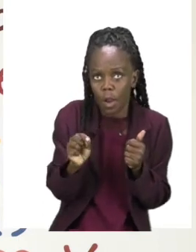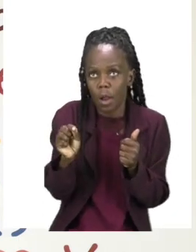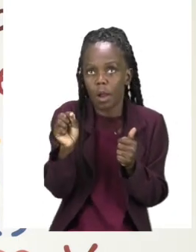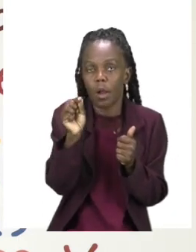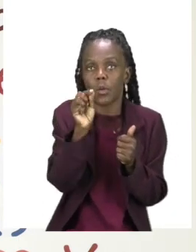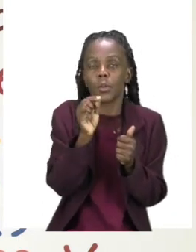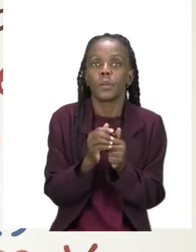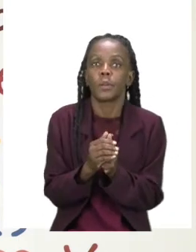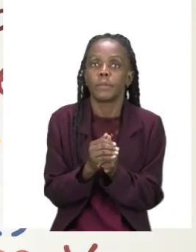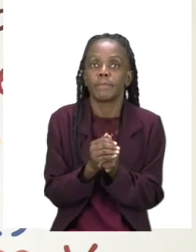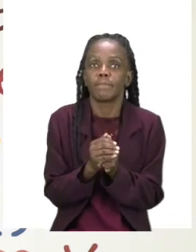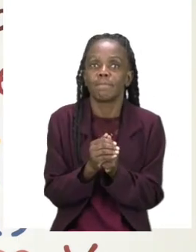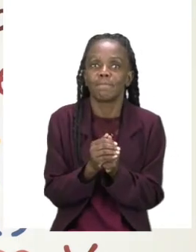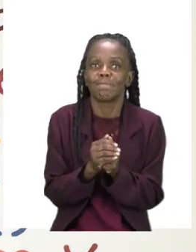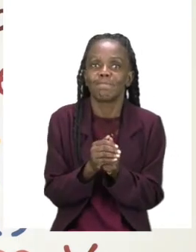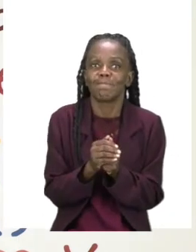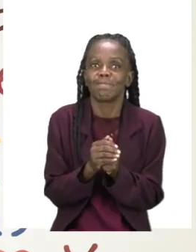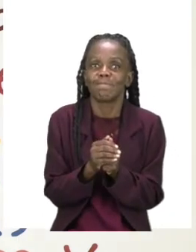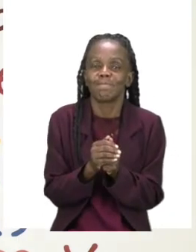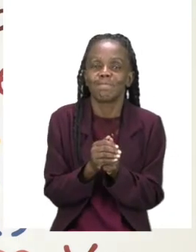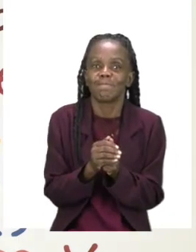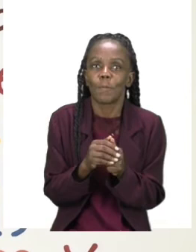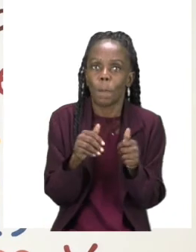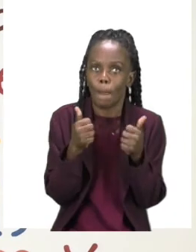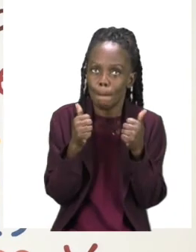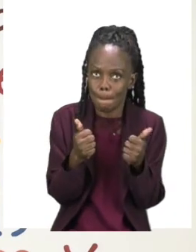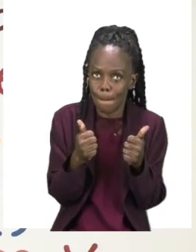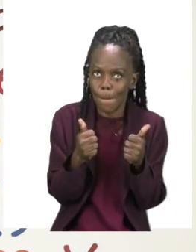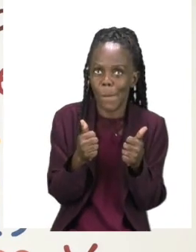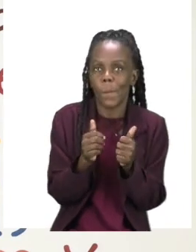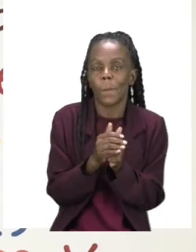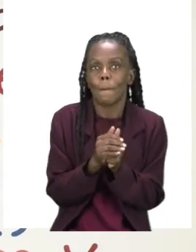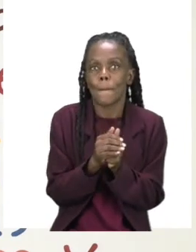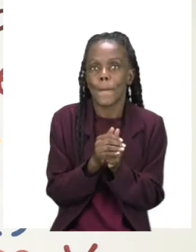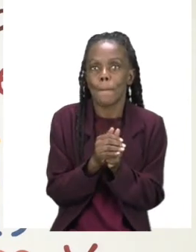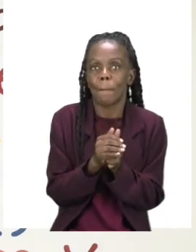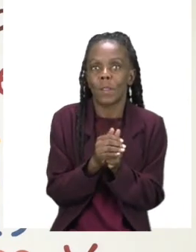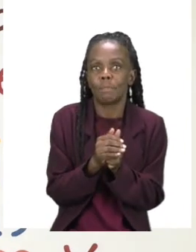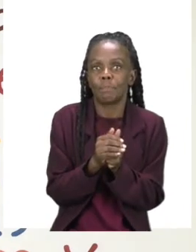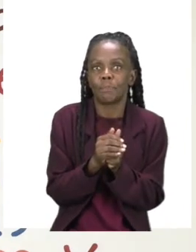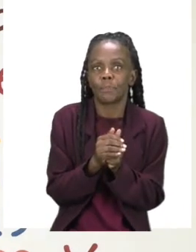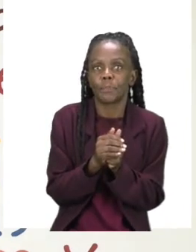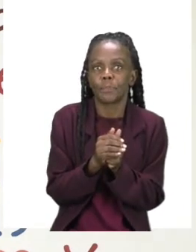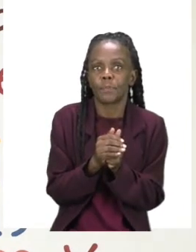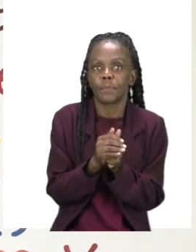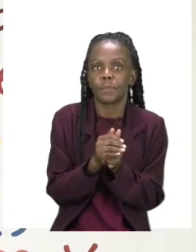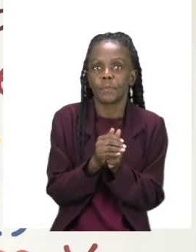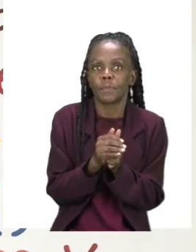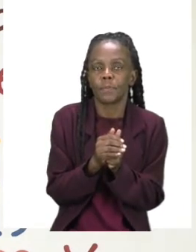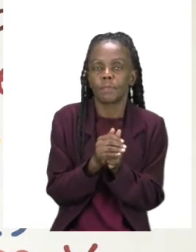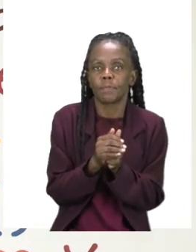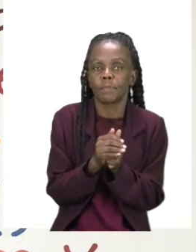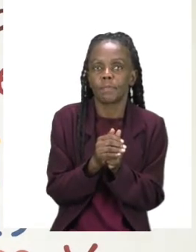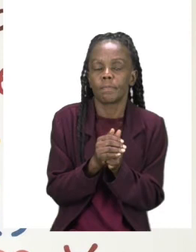Round. Wonderful. So our small O must start on the dotted line and touch the bottom